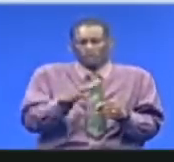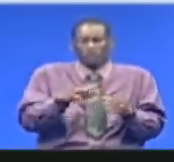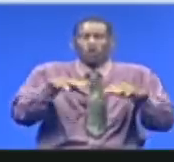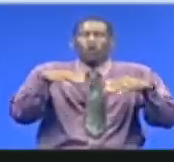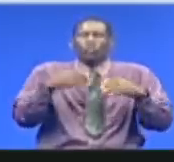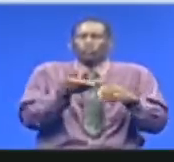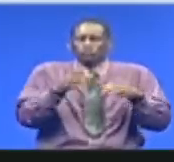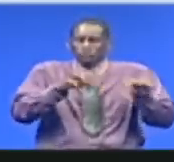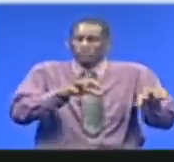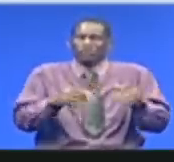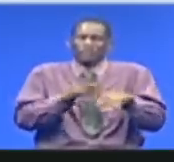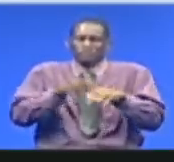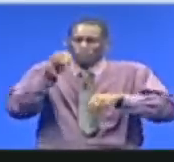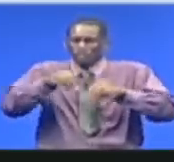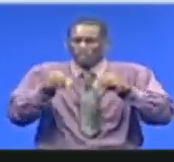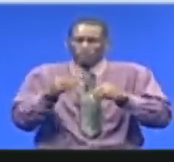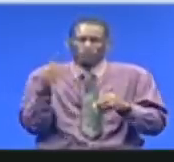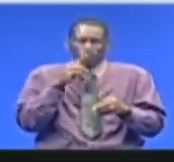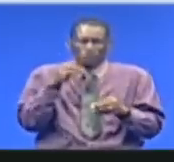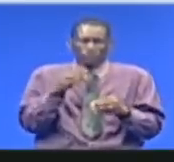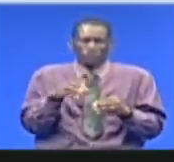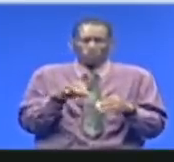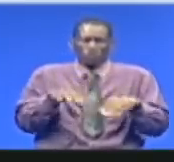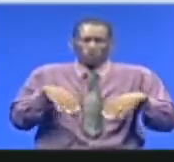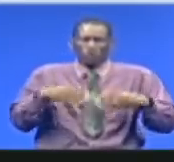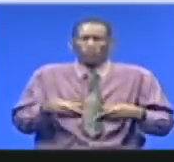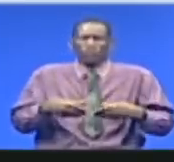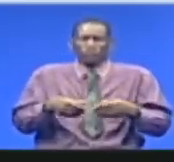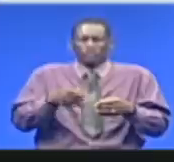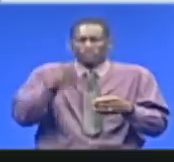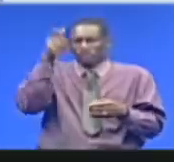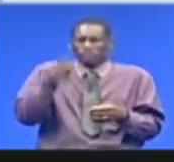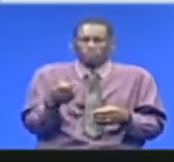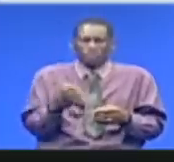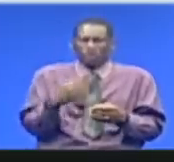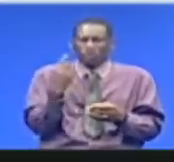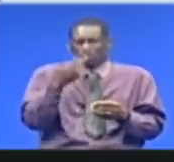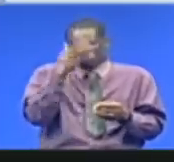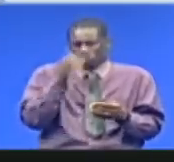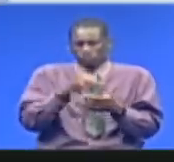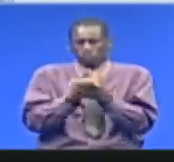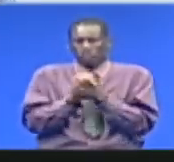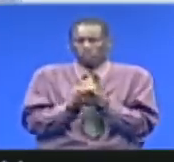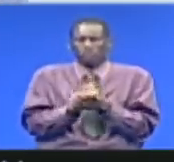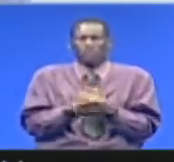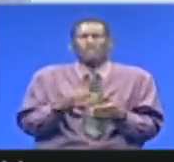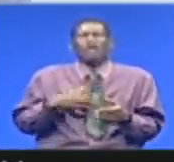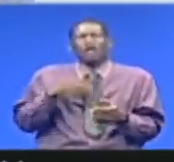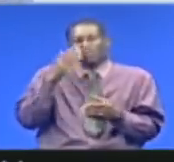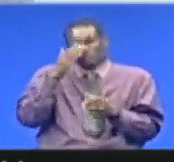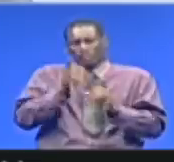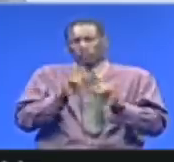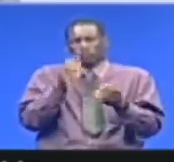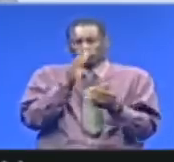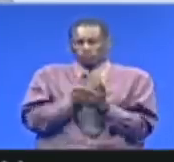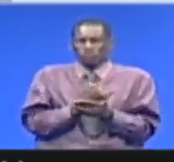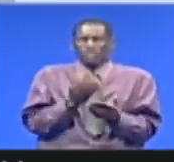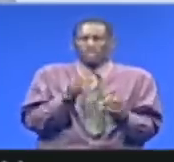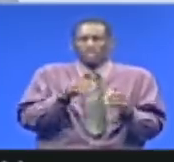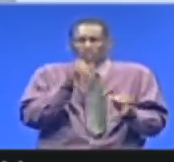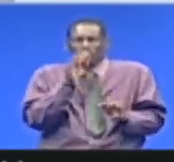be given justice only because of this handshake. Yeah. I think it will be unfair, because whether or not